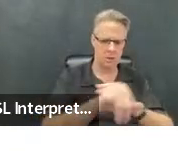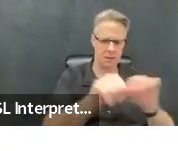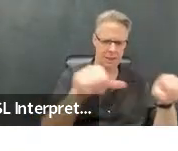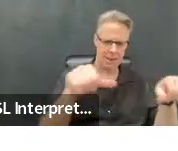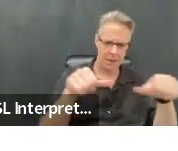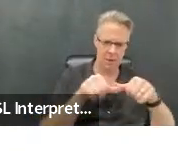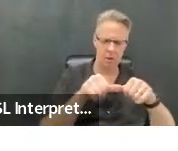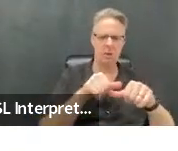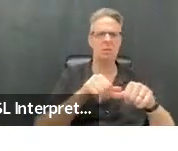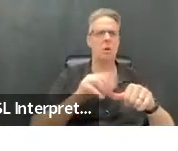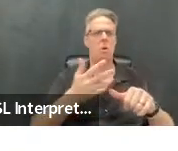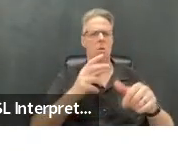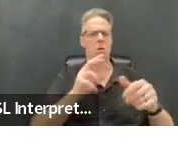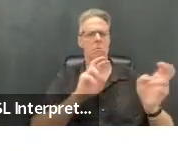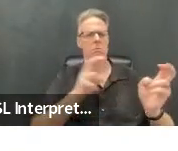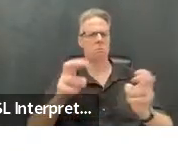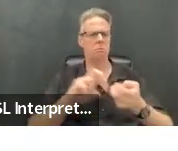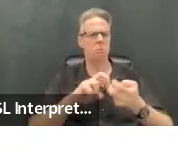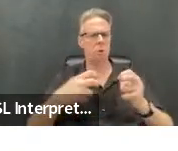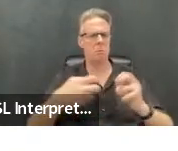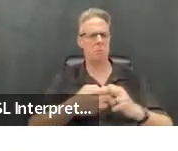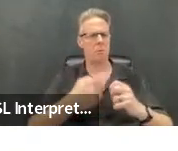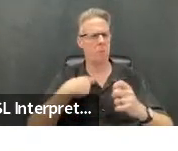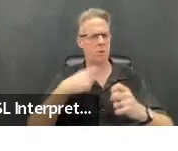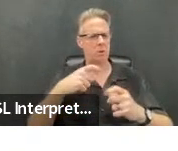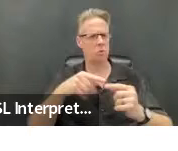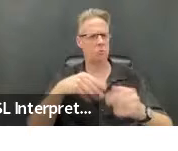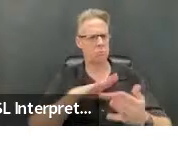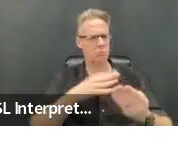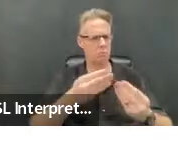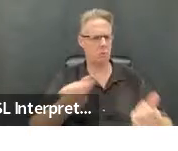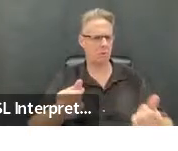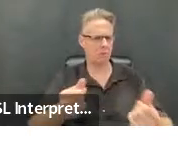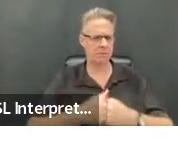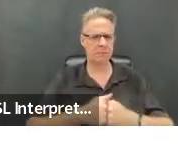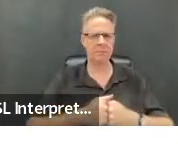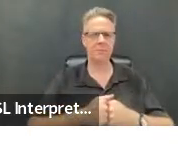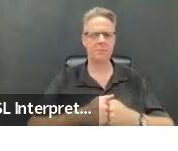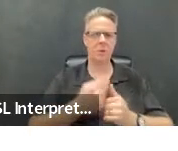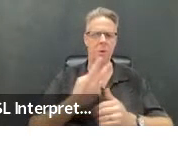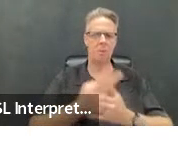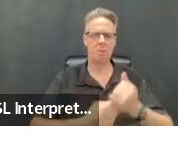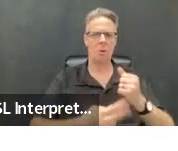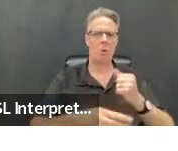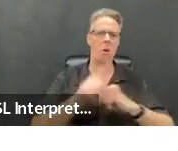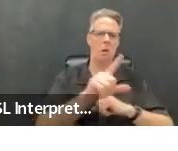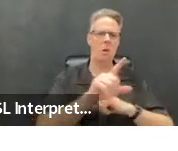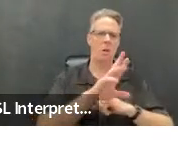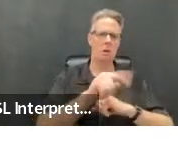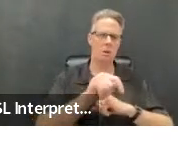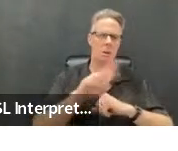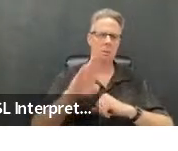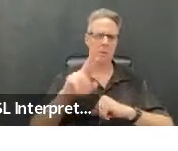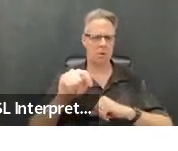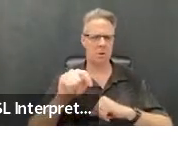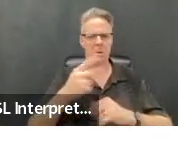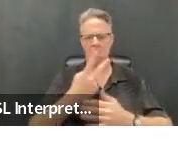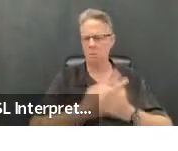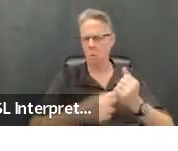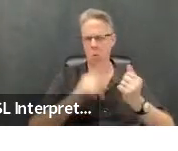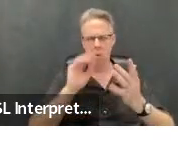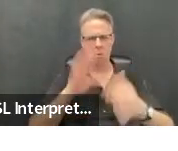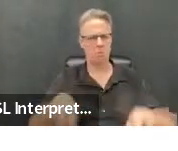issues that we're trying to solve for this particular place and time. Because again, both light rail and BRT, I think, are